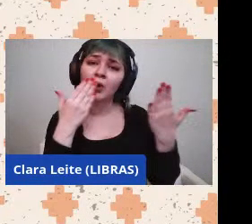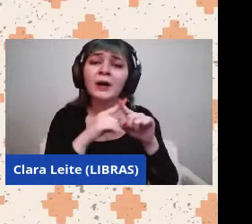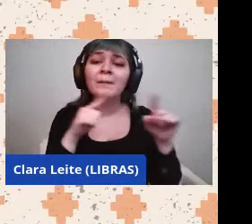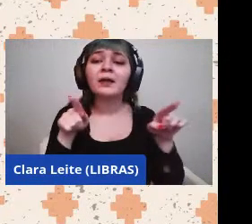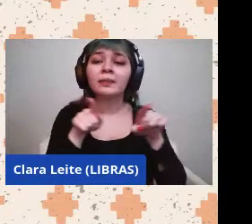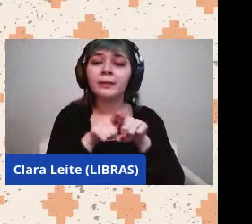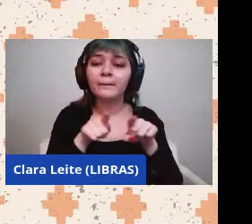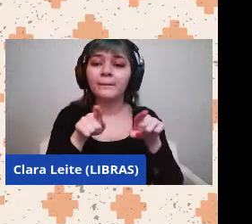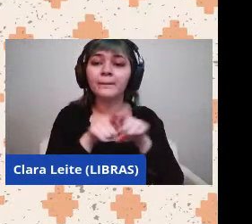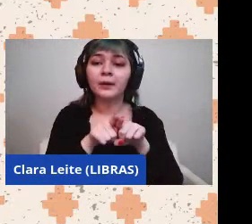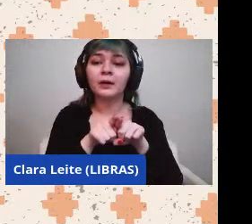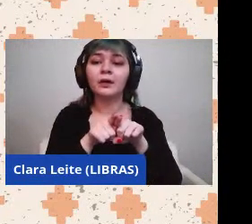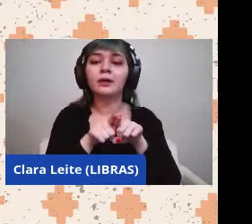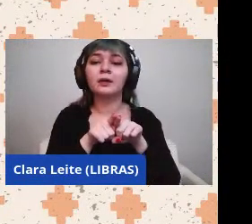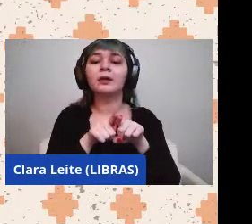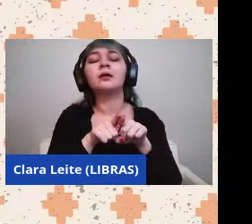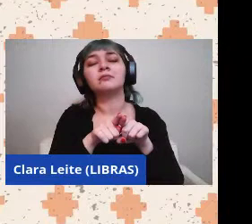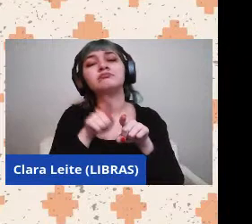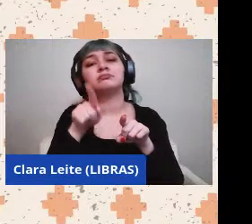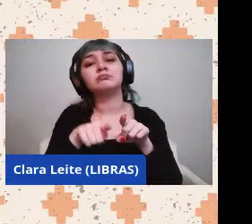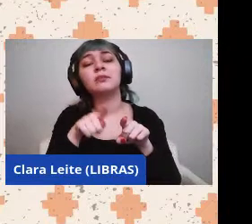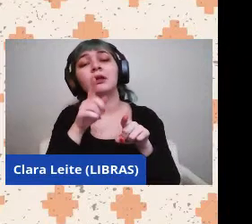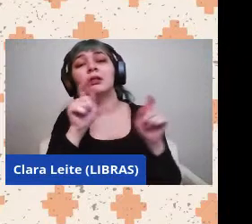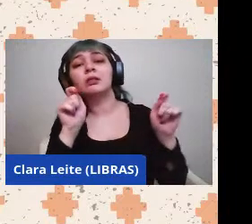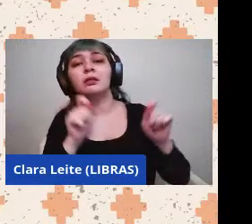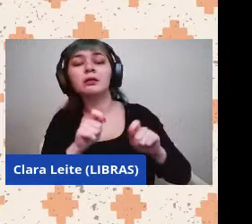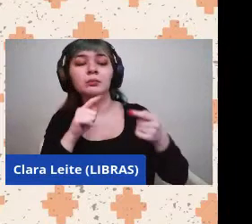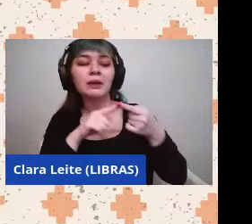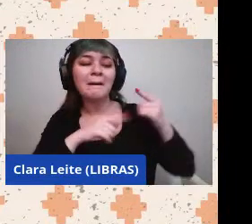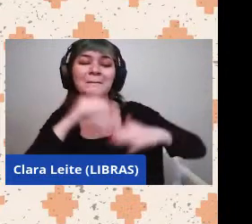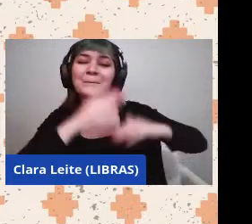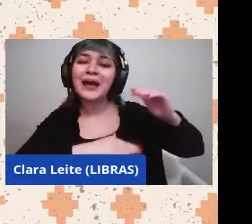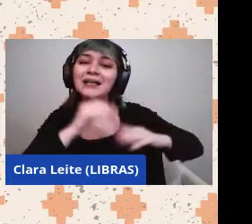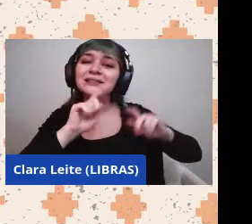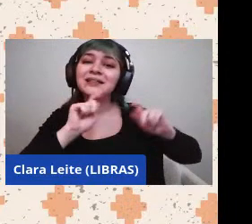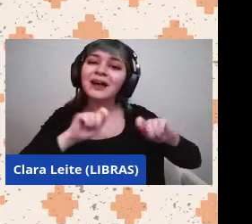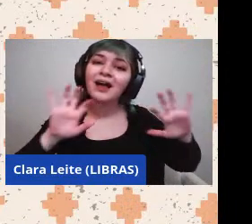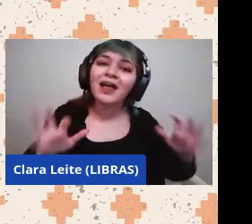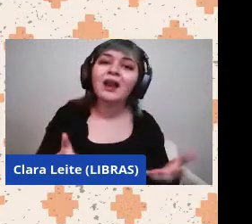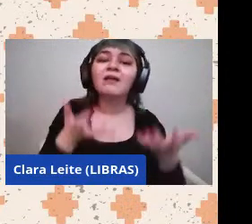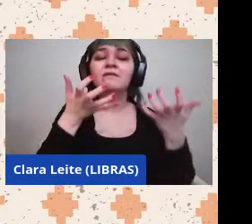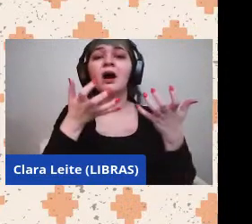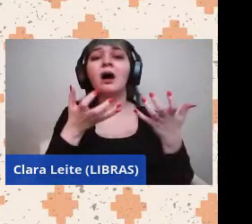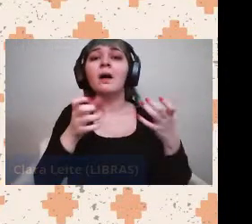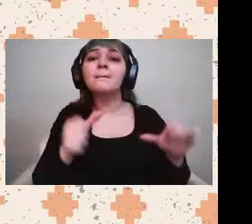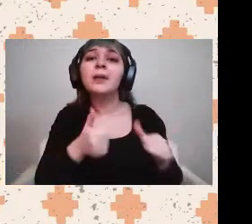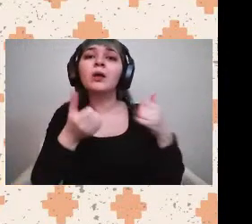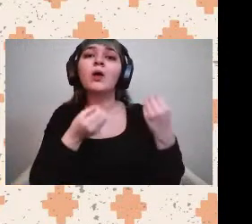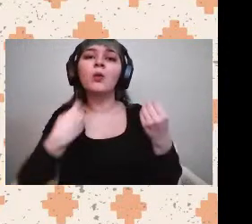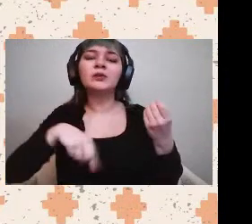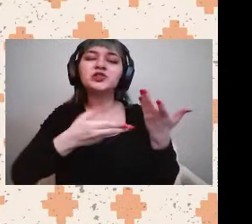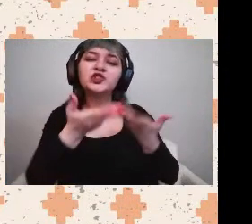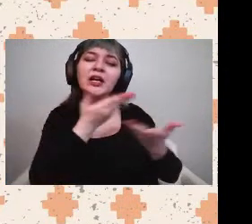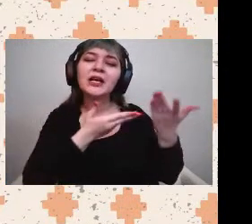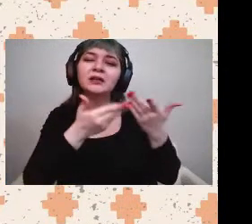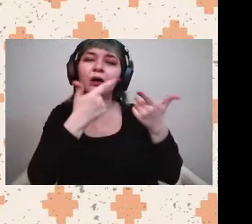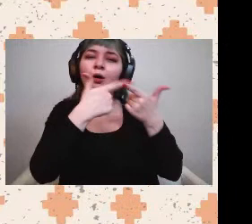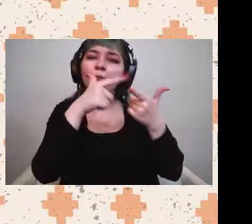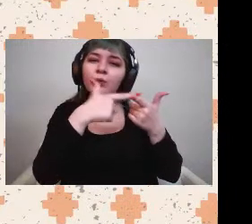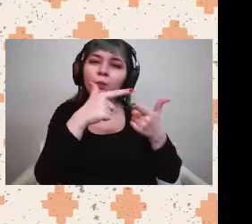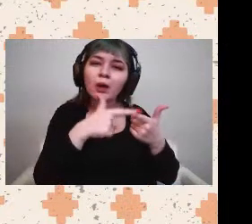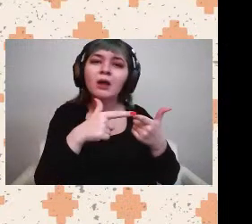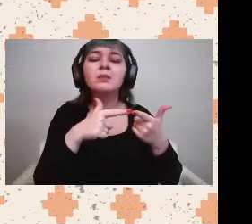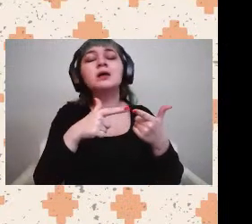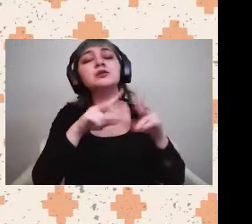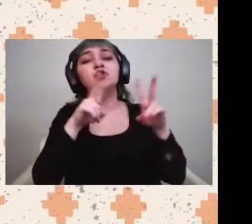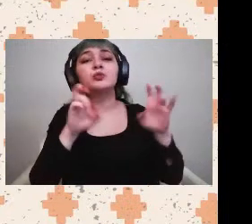also around arriving at practices that can elevate how we address issues that require our